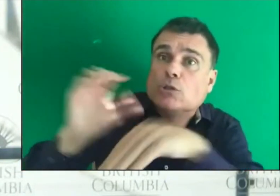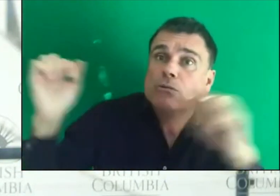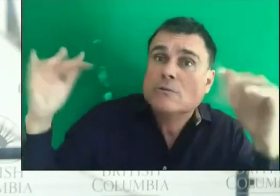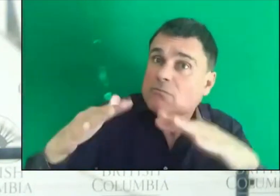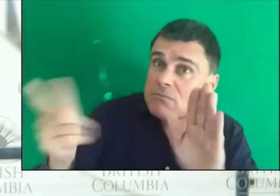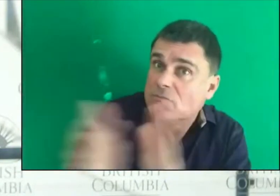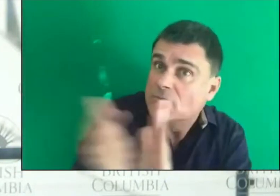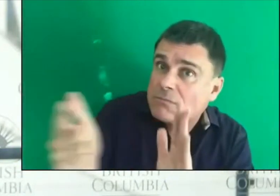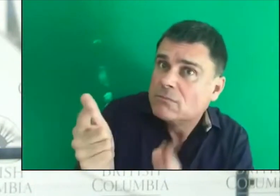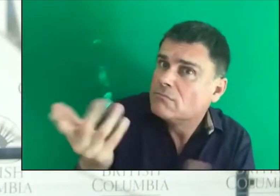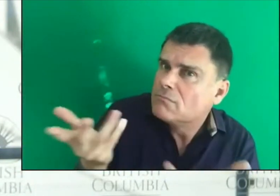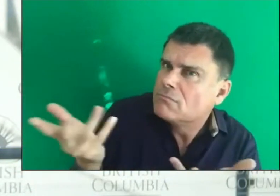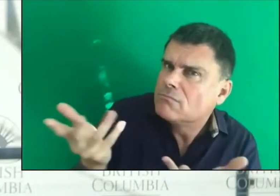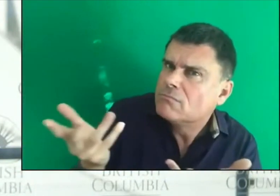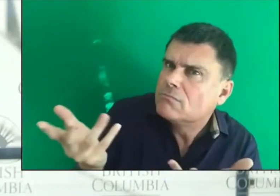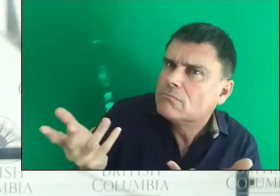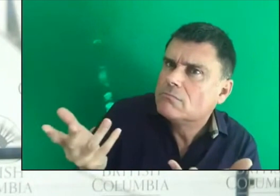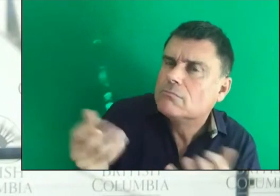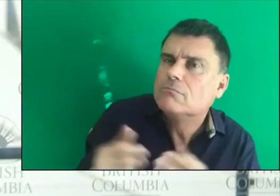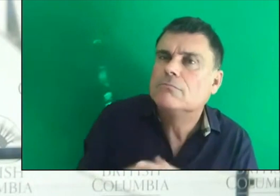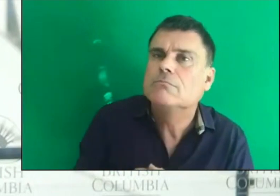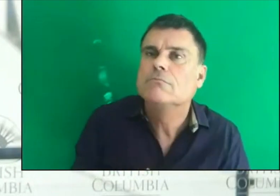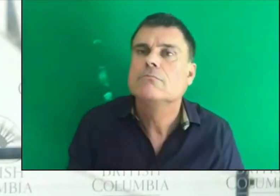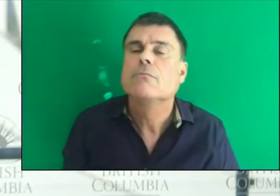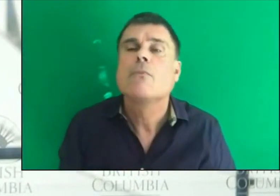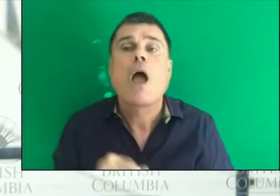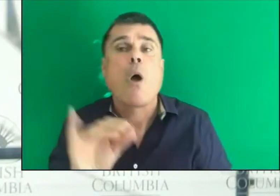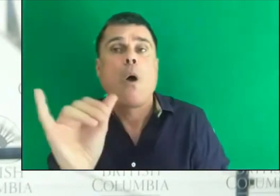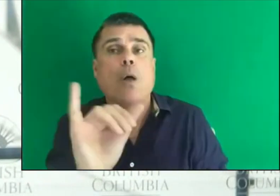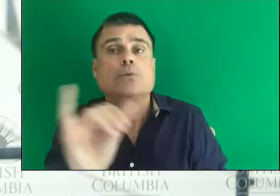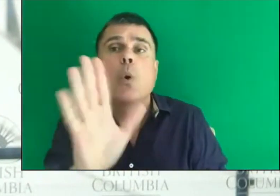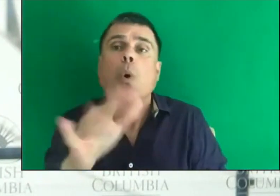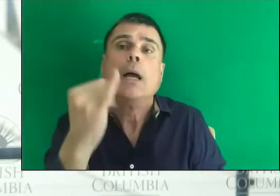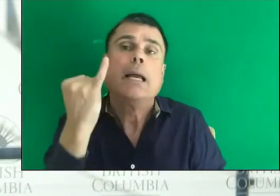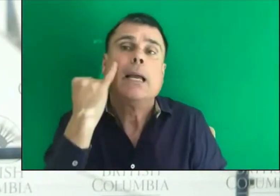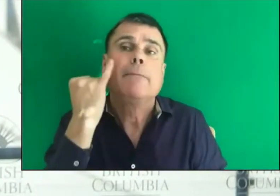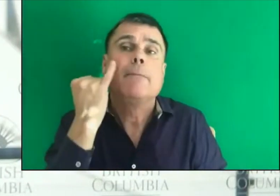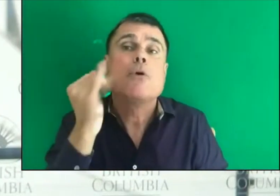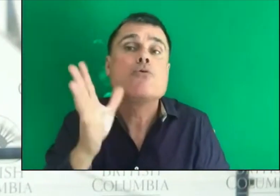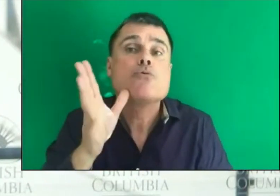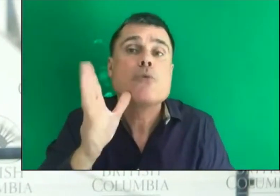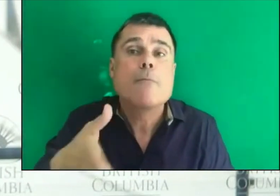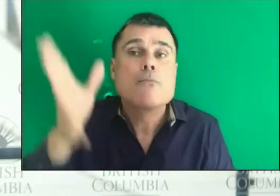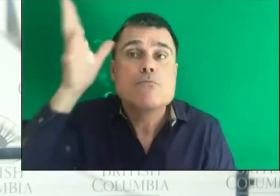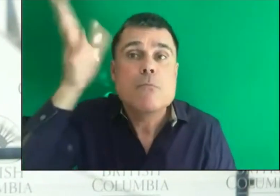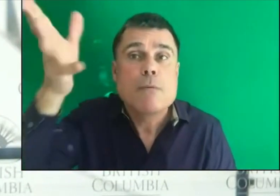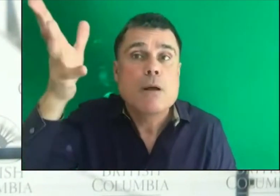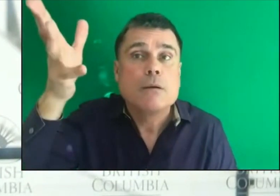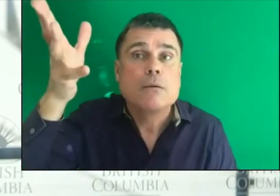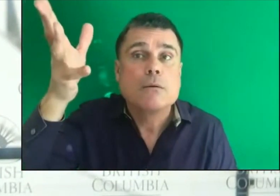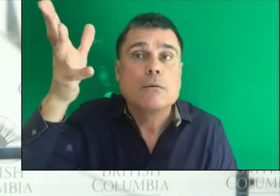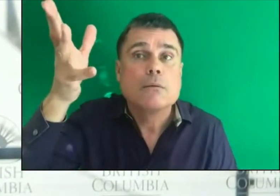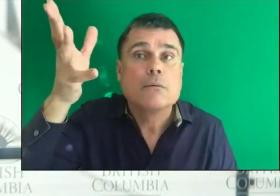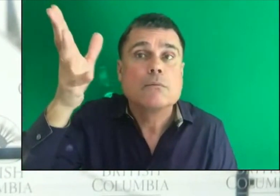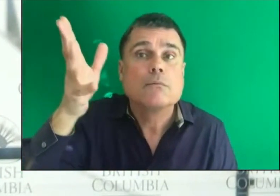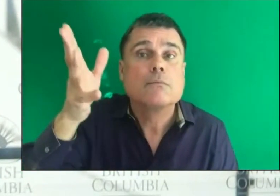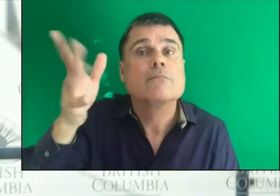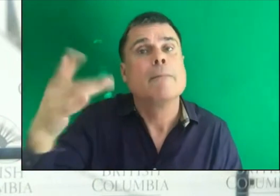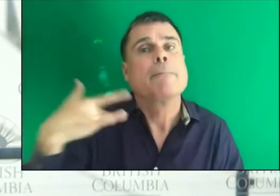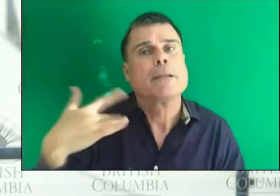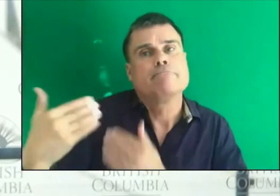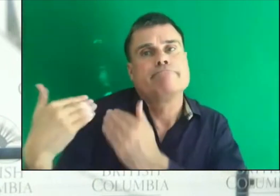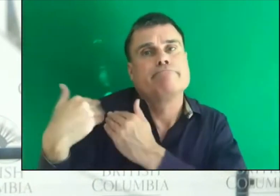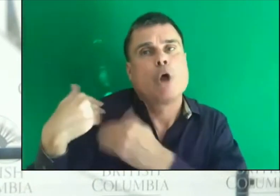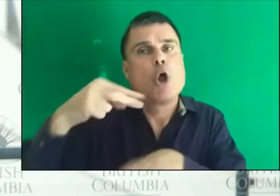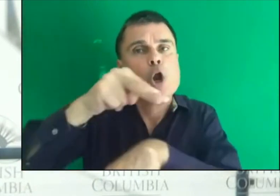are the restrictions on gyms? Is it just indoor sport that's impacted here? Does it